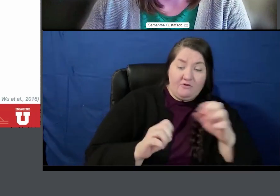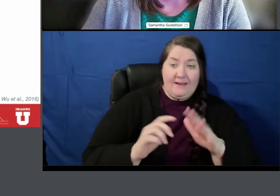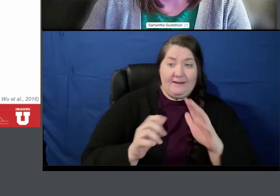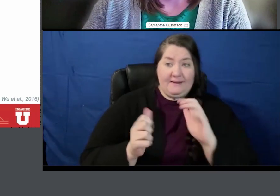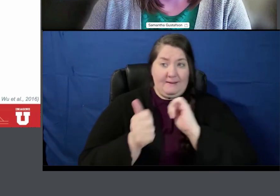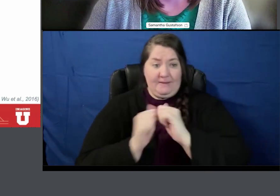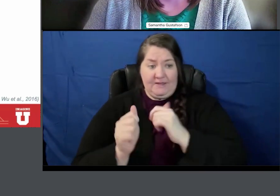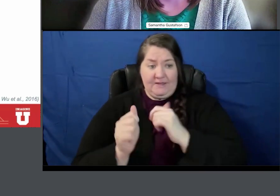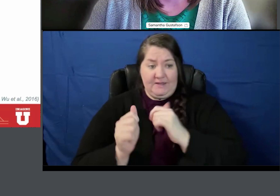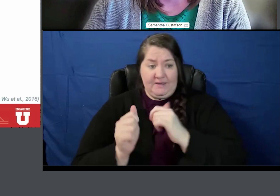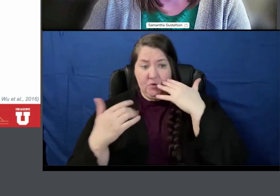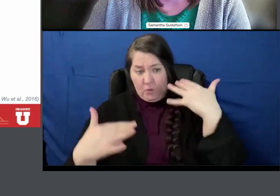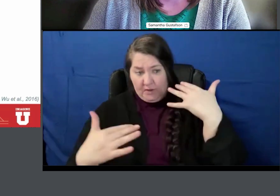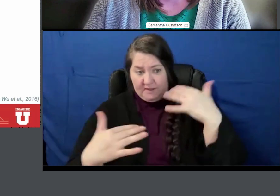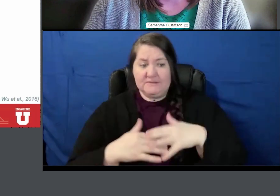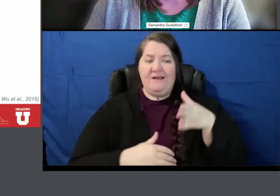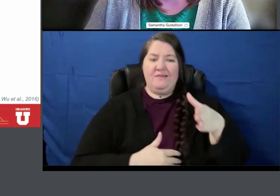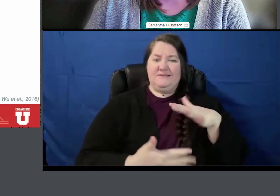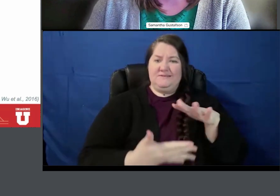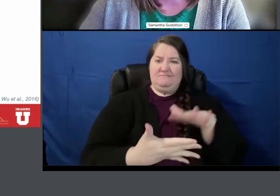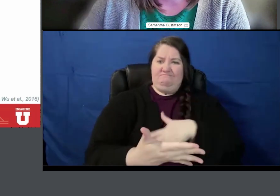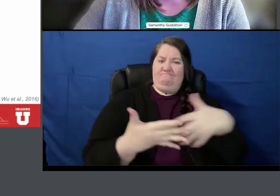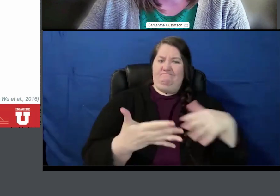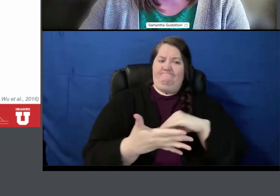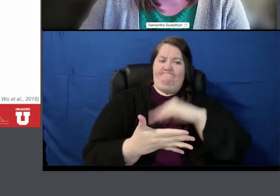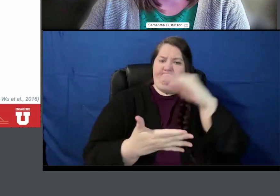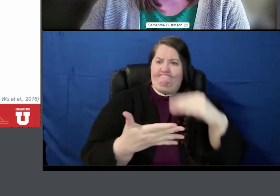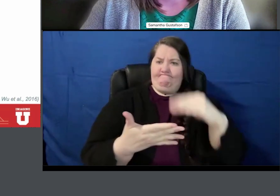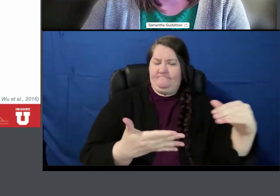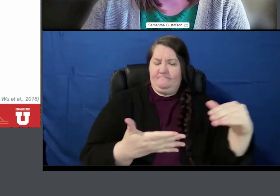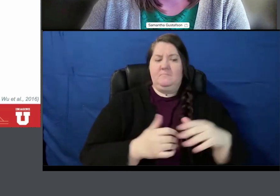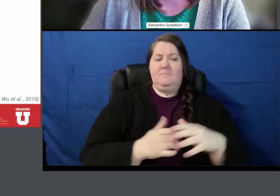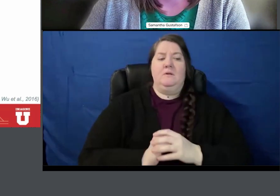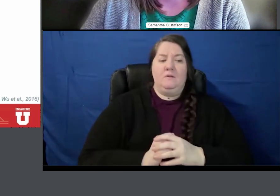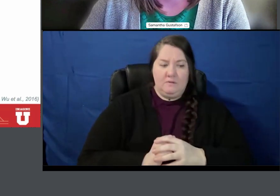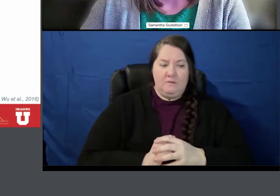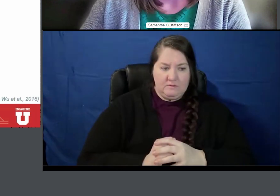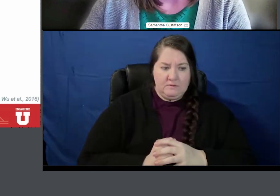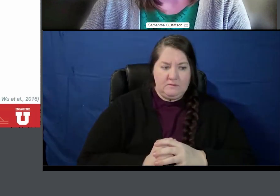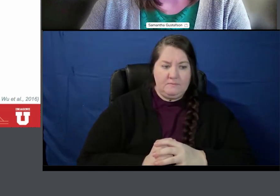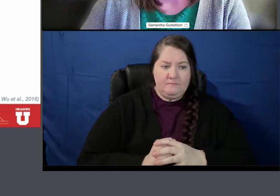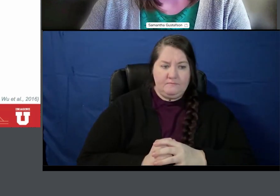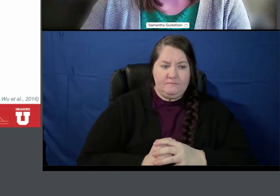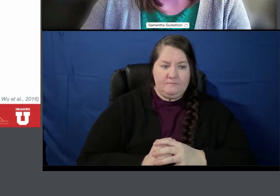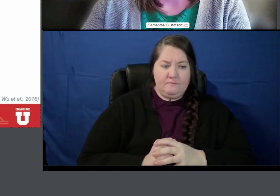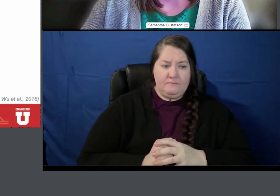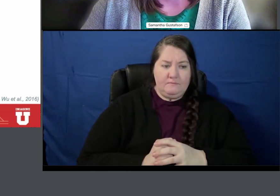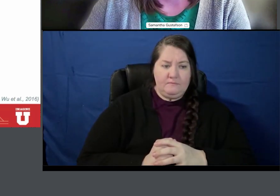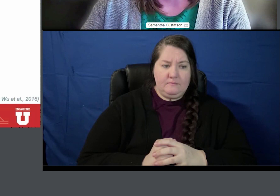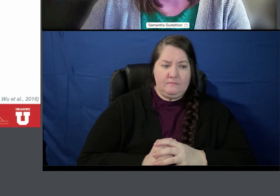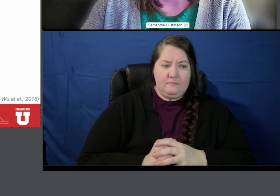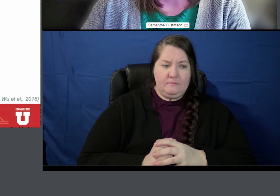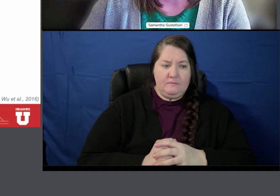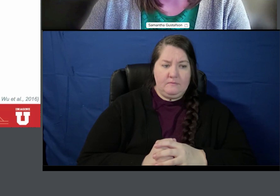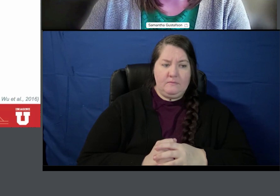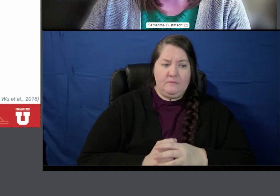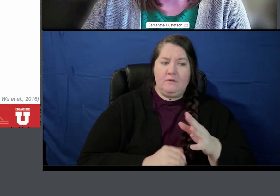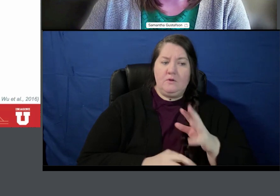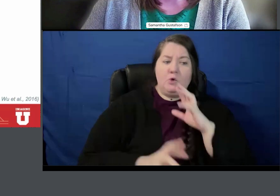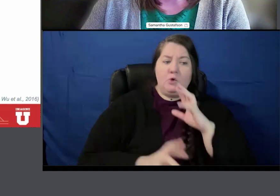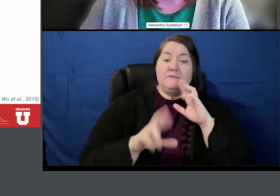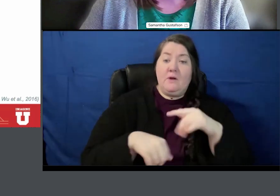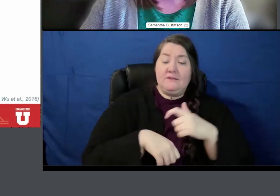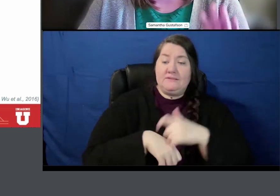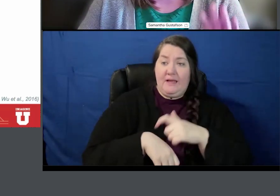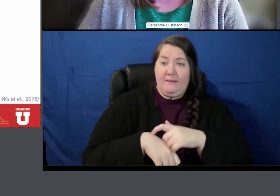is a classic figure that we refer to often in the listening effort research area. So here we have a response time